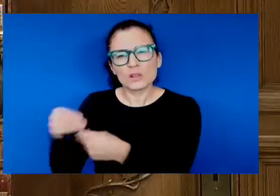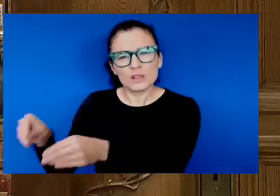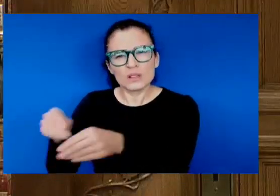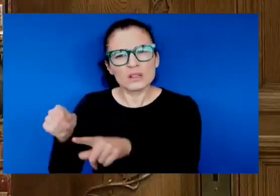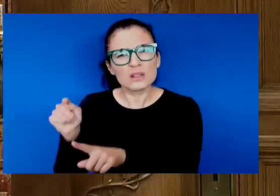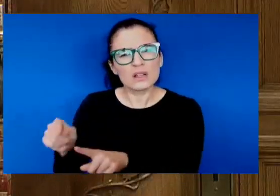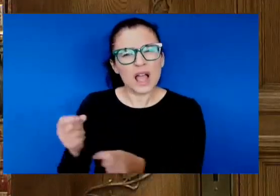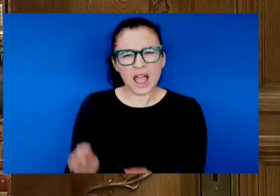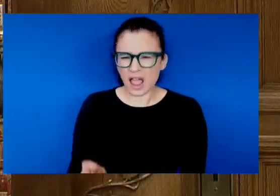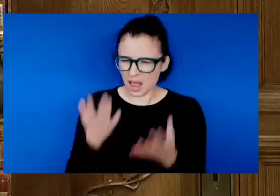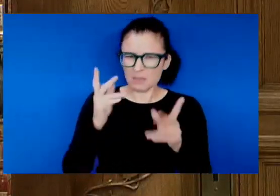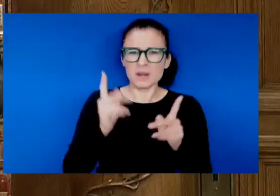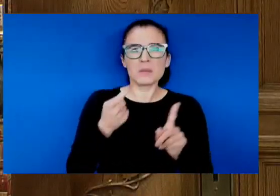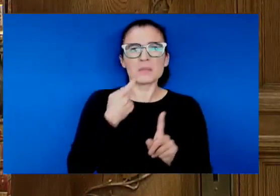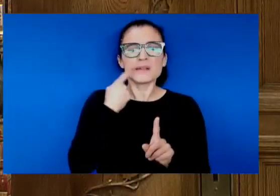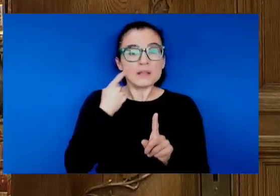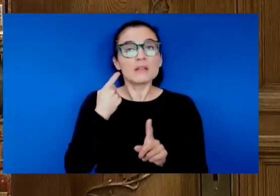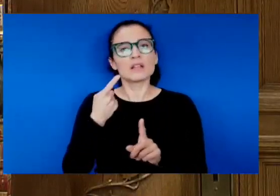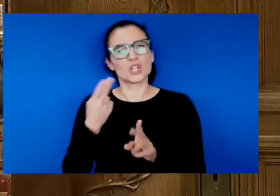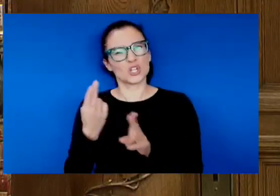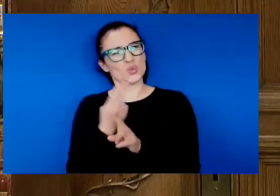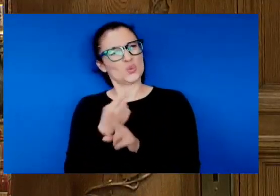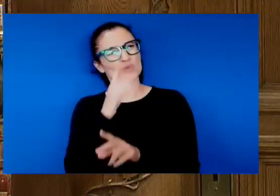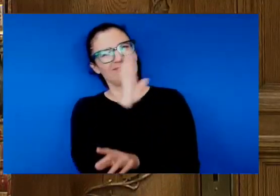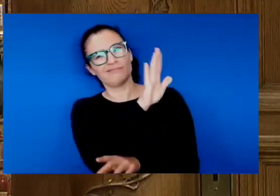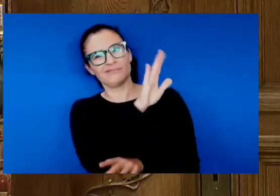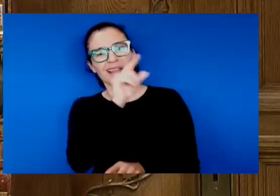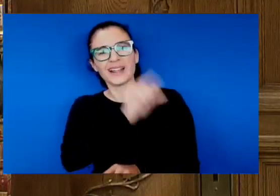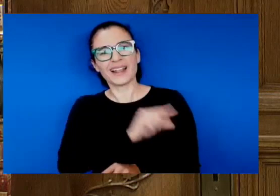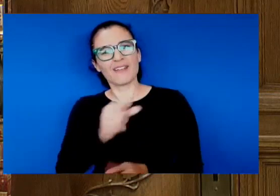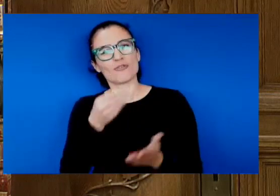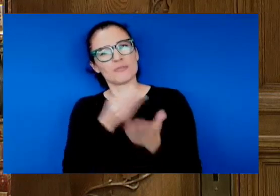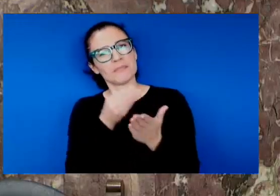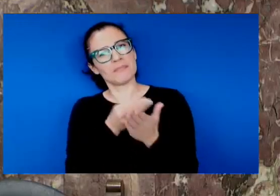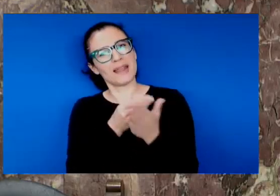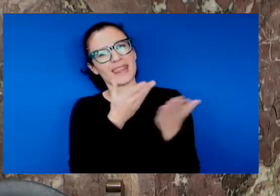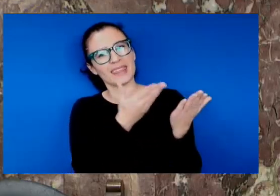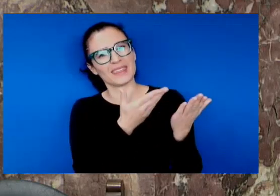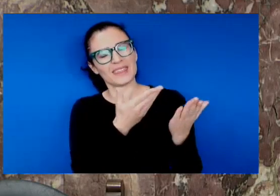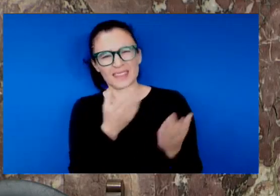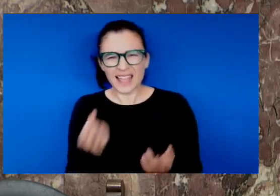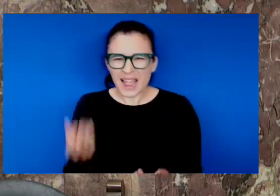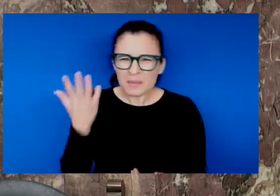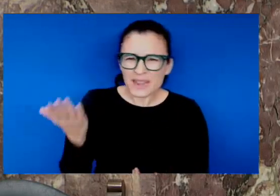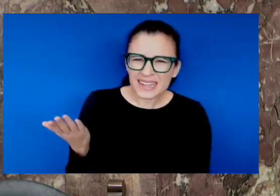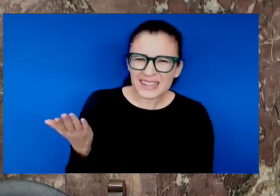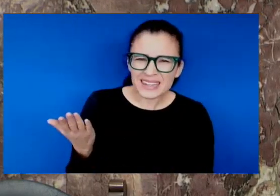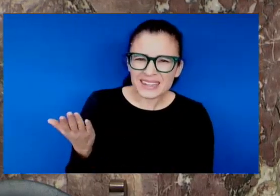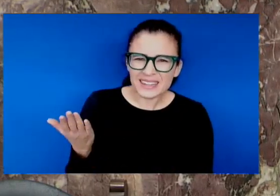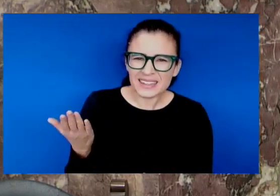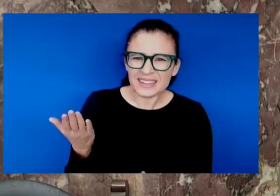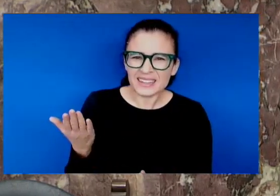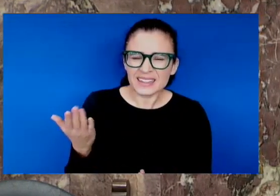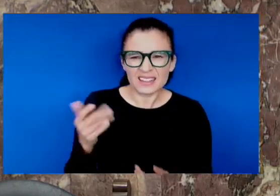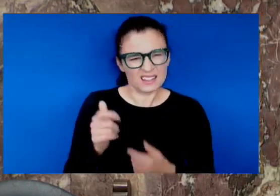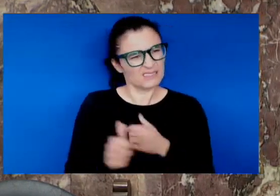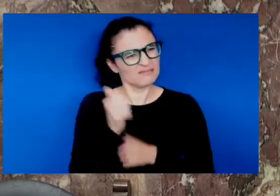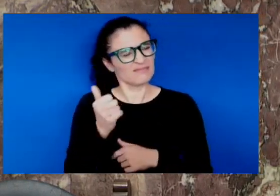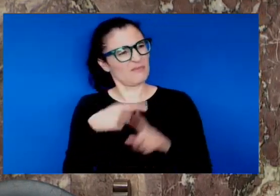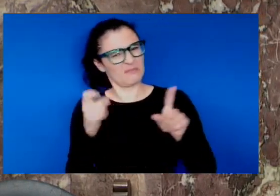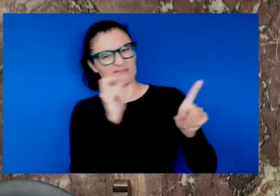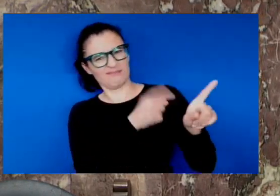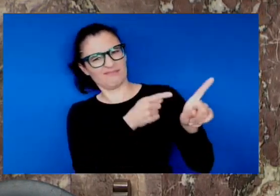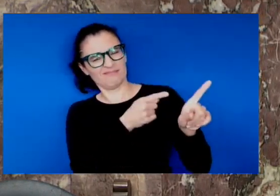Minister of Mental Health and Addictions. Thank you, Mr. Speaker, and thanks to the member for the question. I